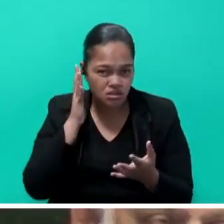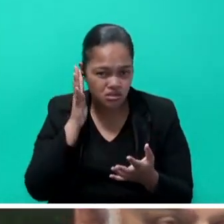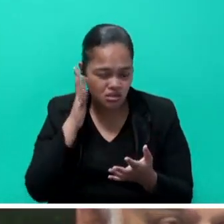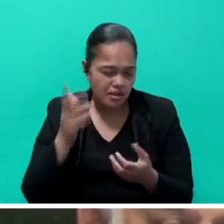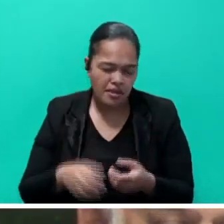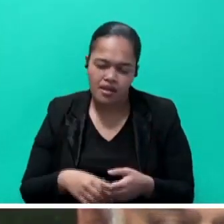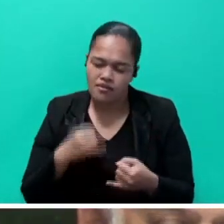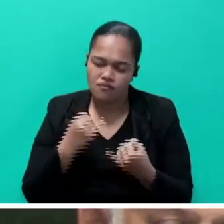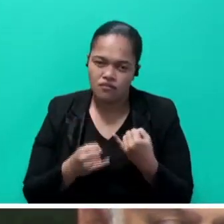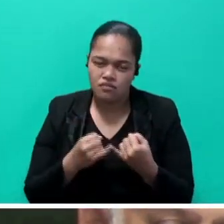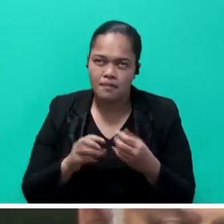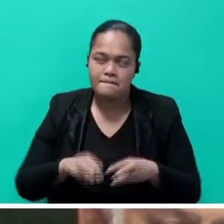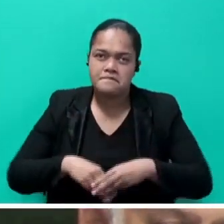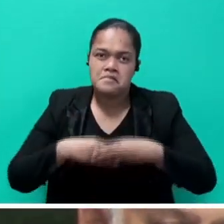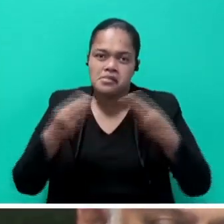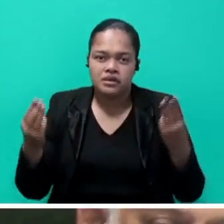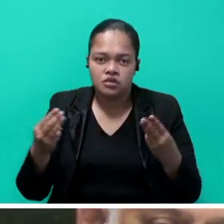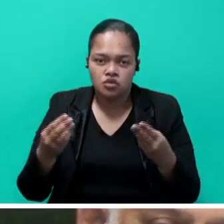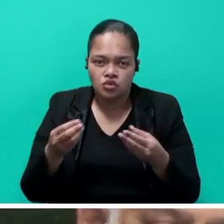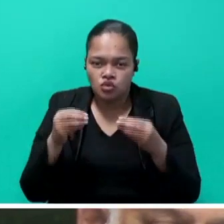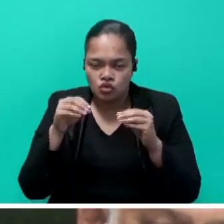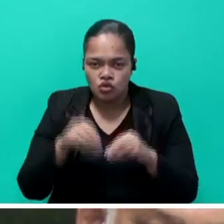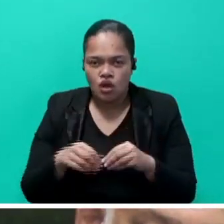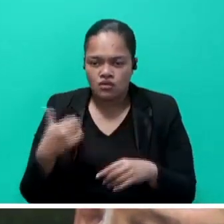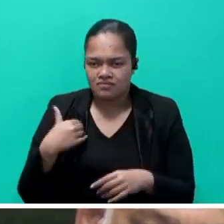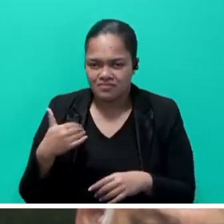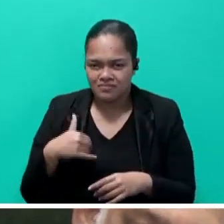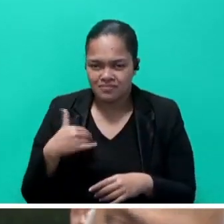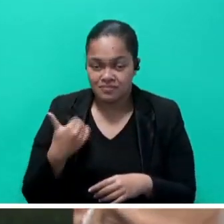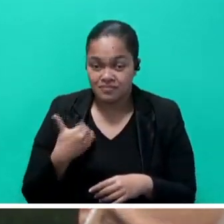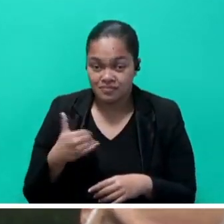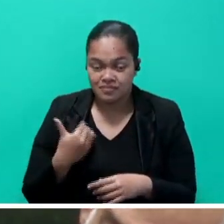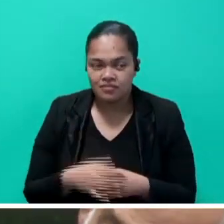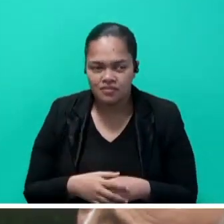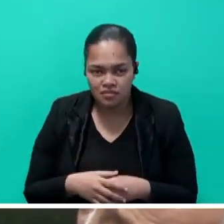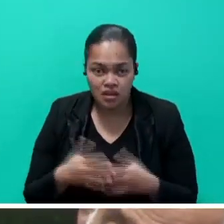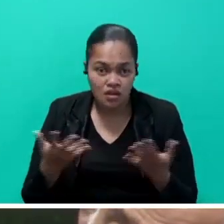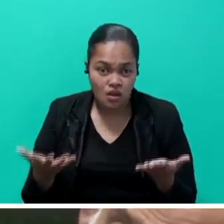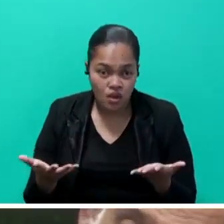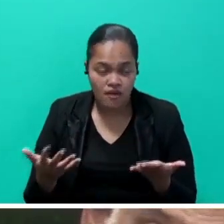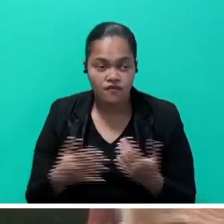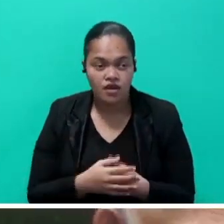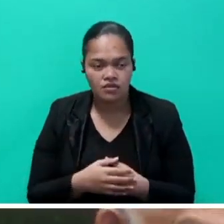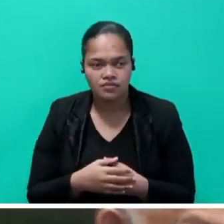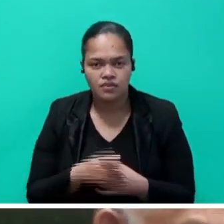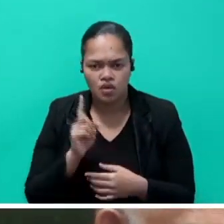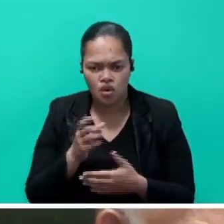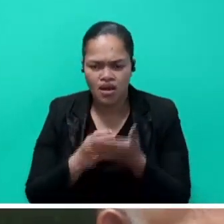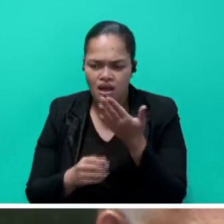livelihood for our people. However, they also often cause